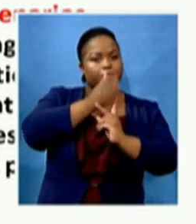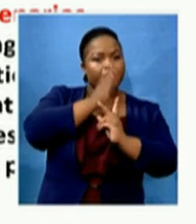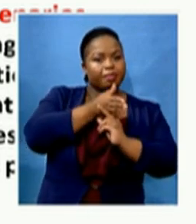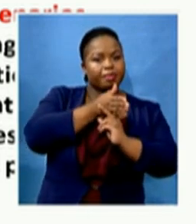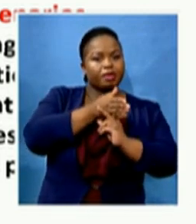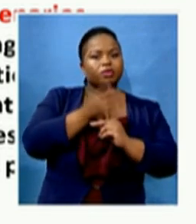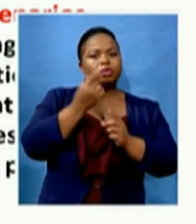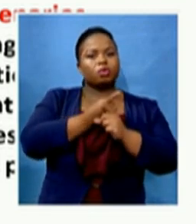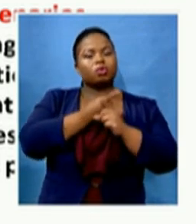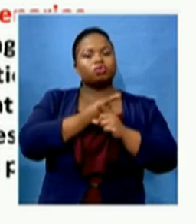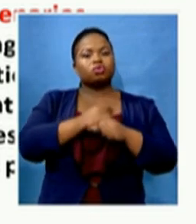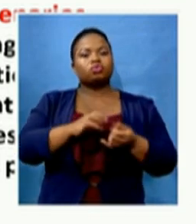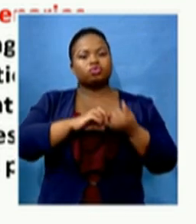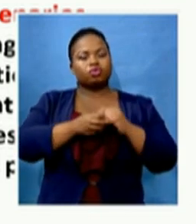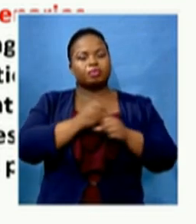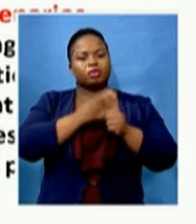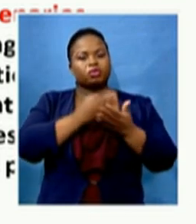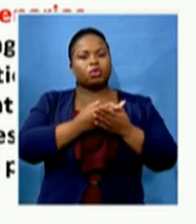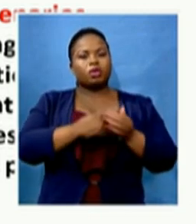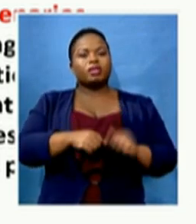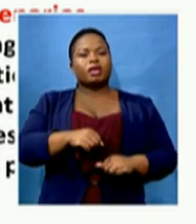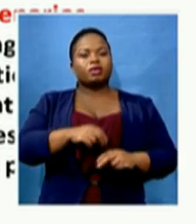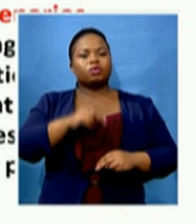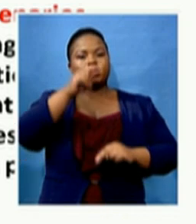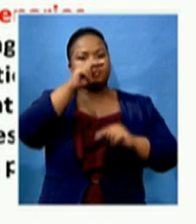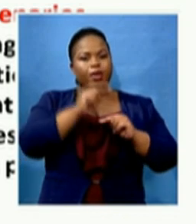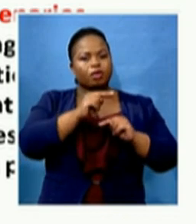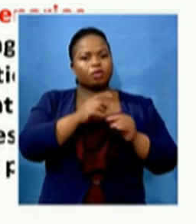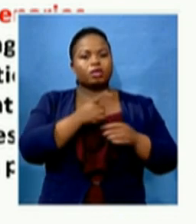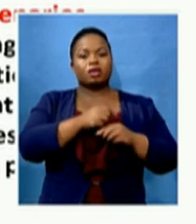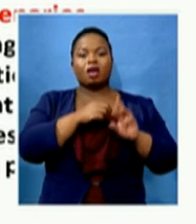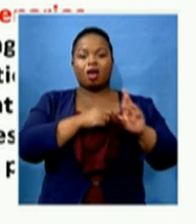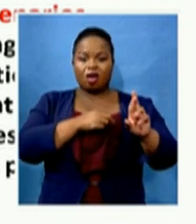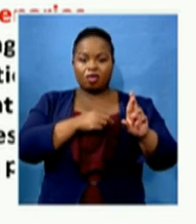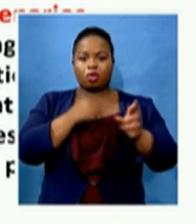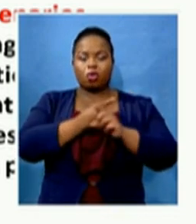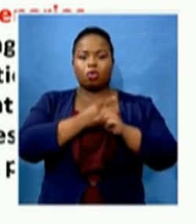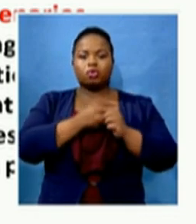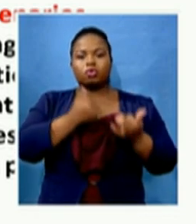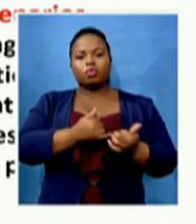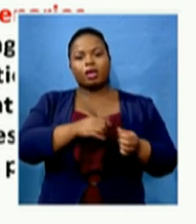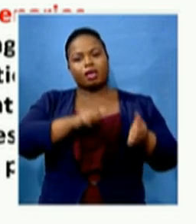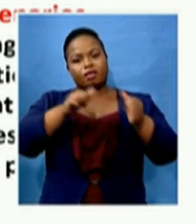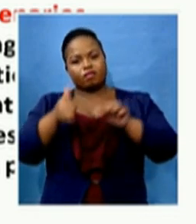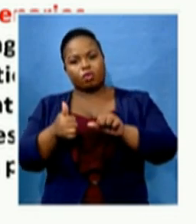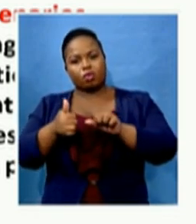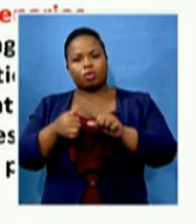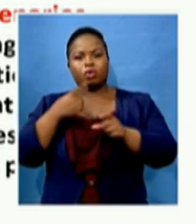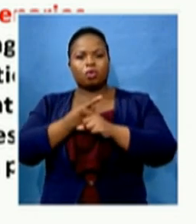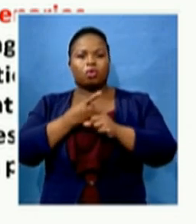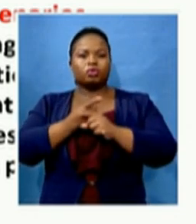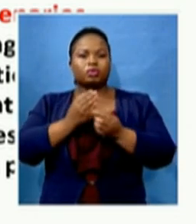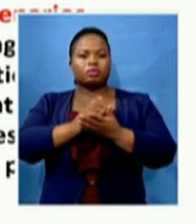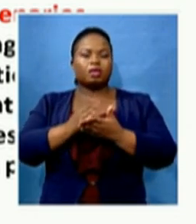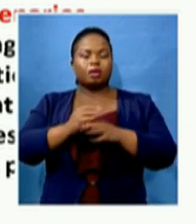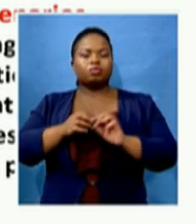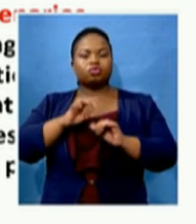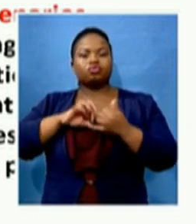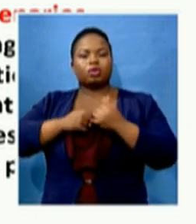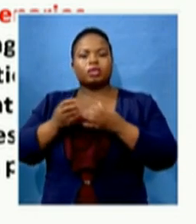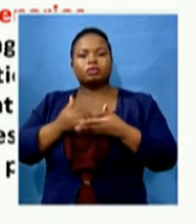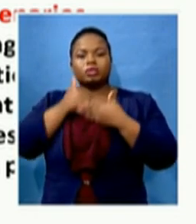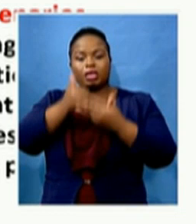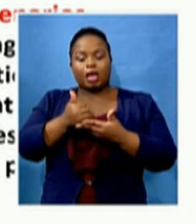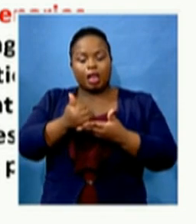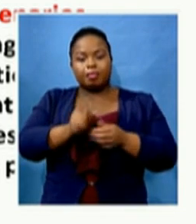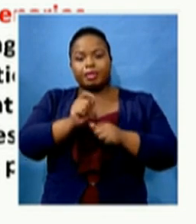reductions in R. You use those to build response packages, which involve combinations of interventions that produce an